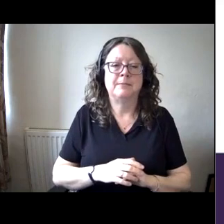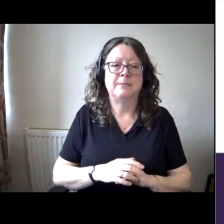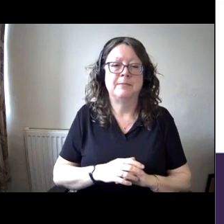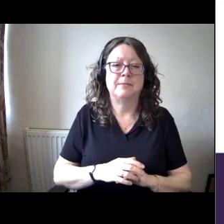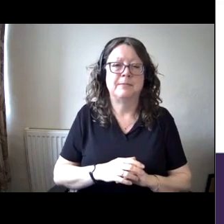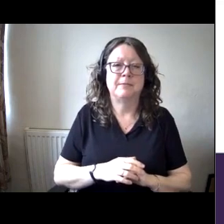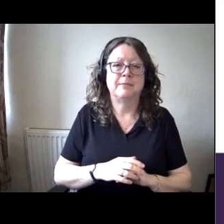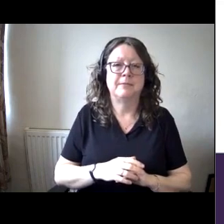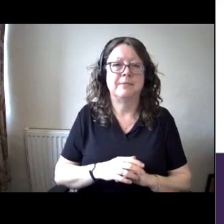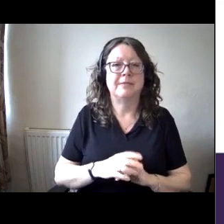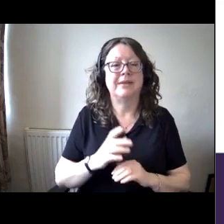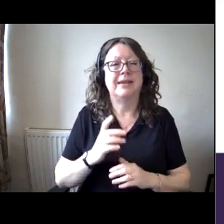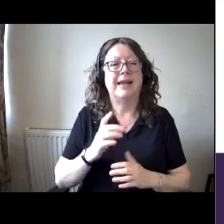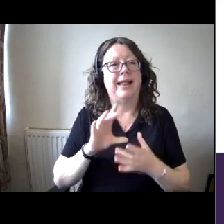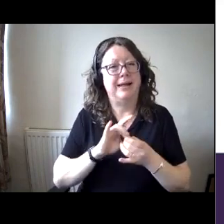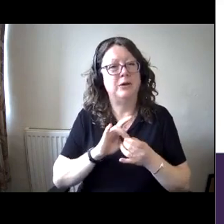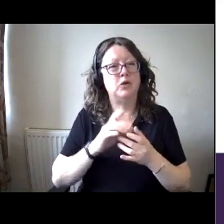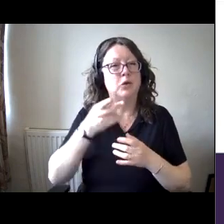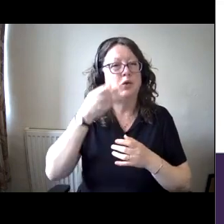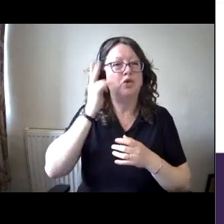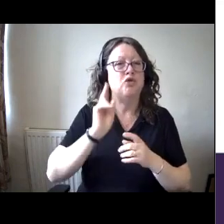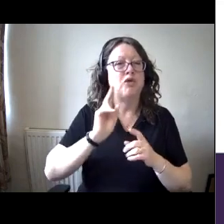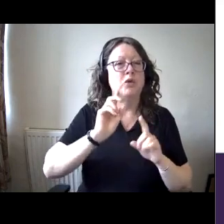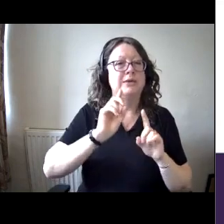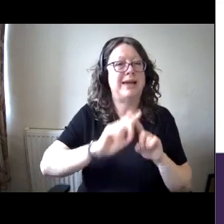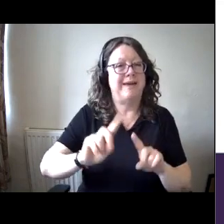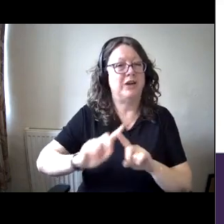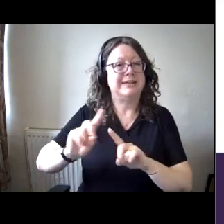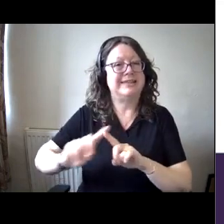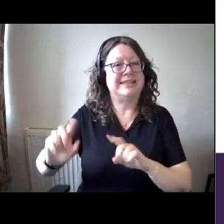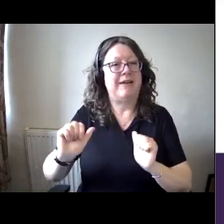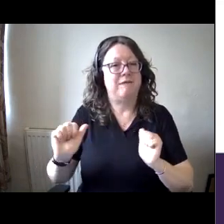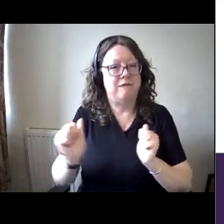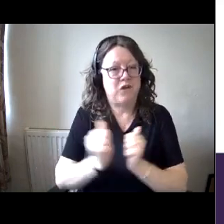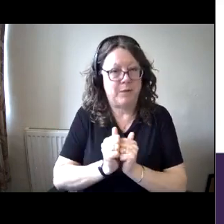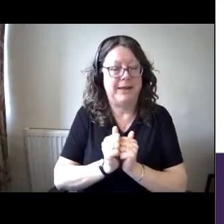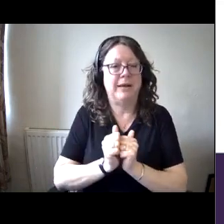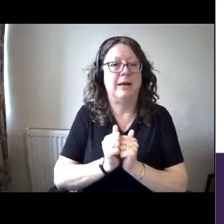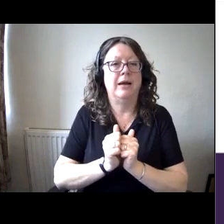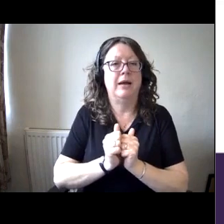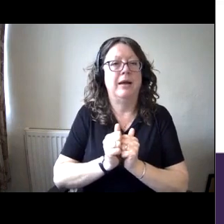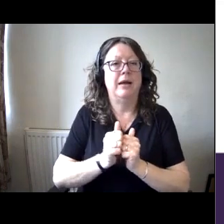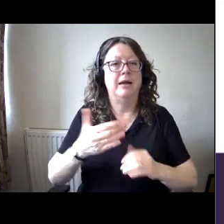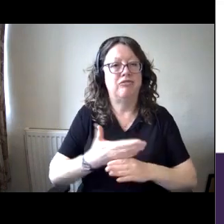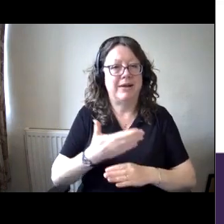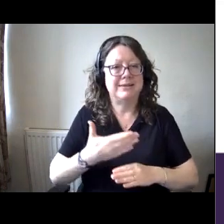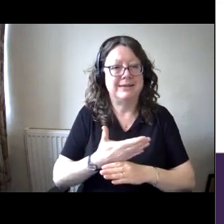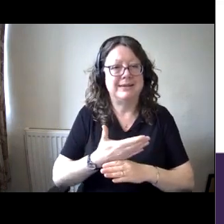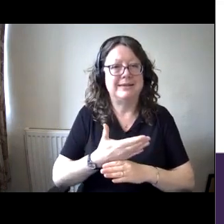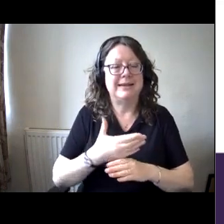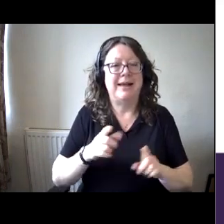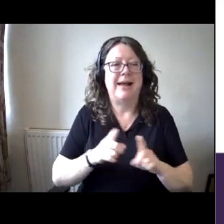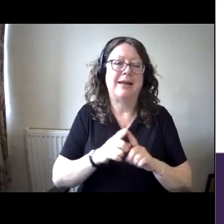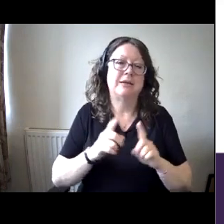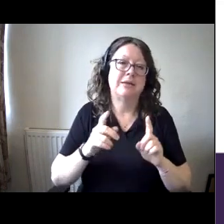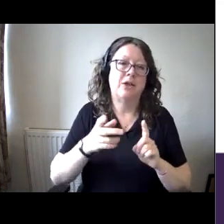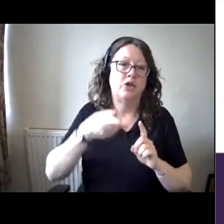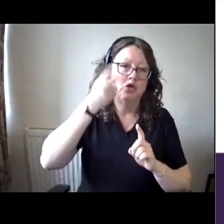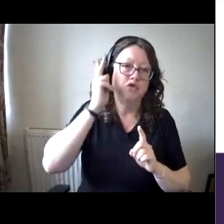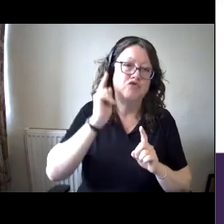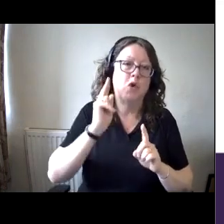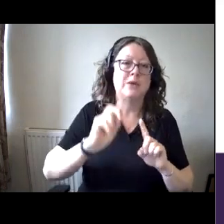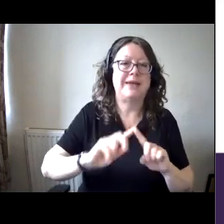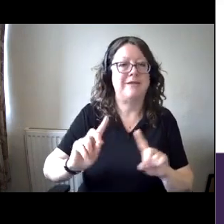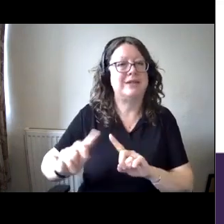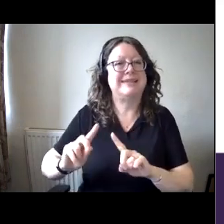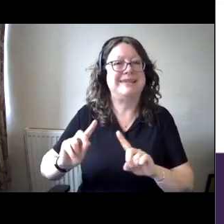about neurodiversity affirming practices, and about maybe what's called the neurodiversity movement.